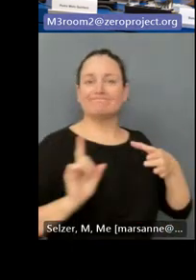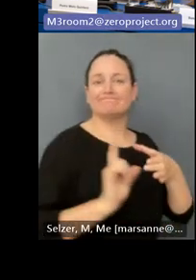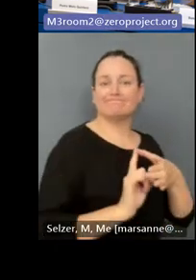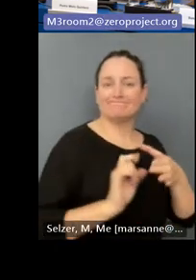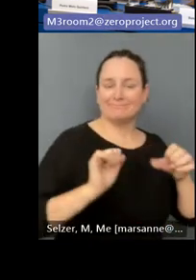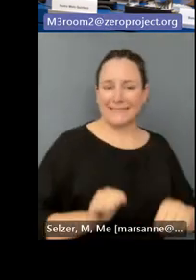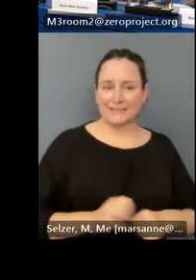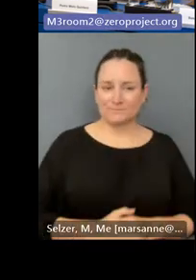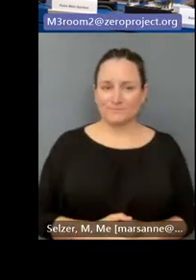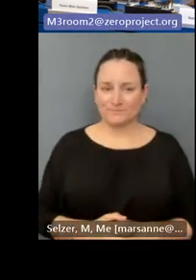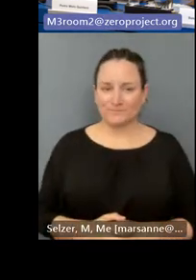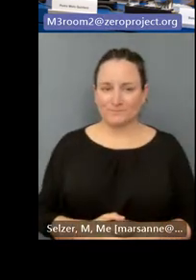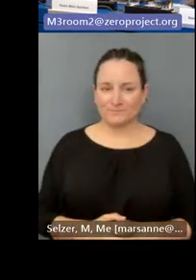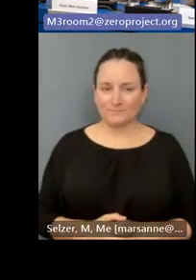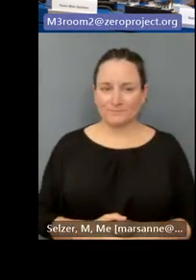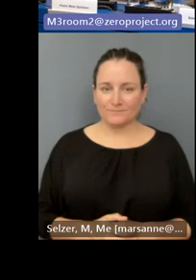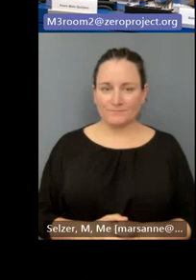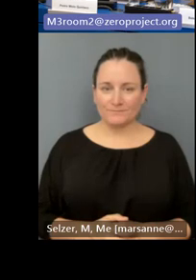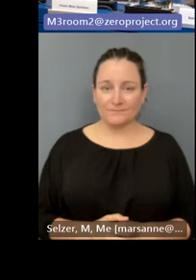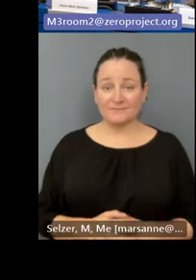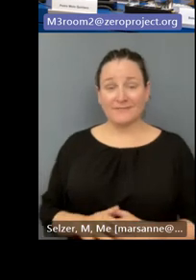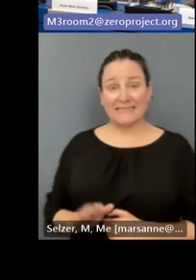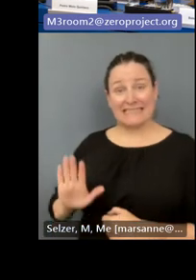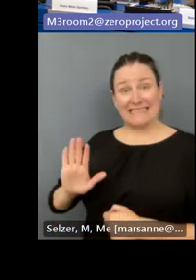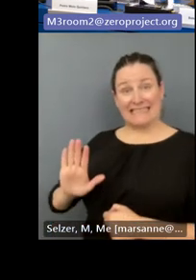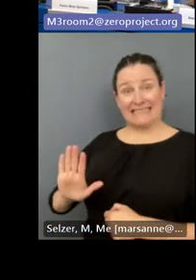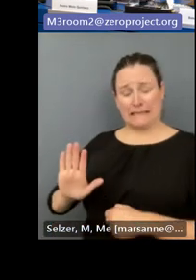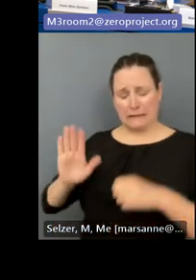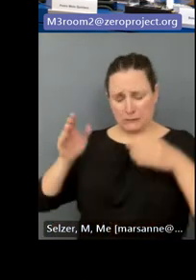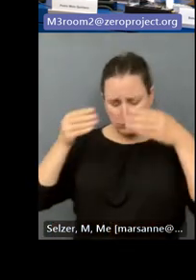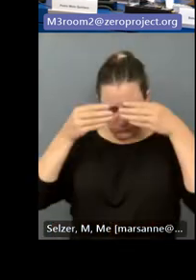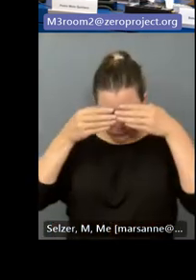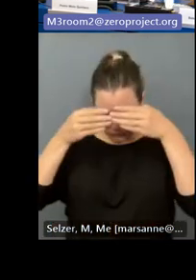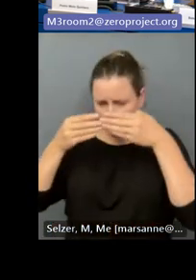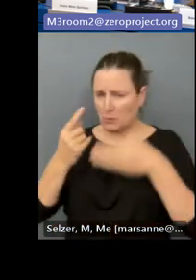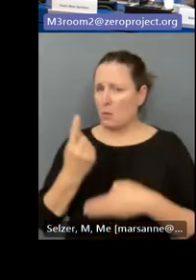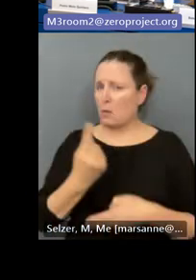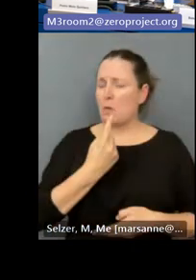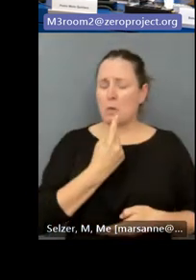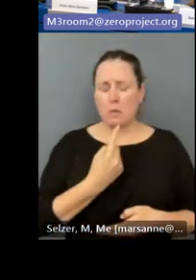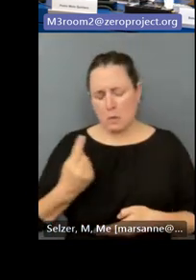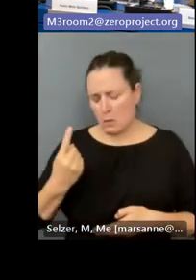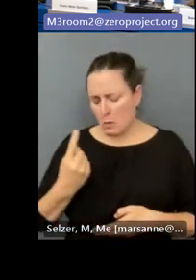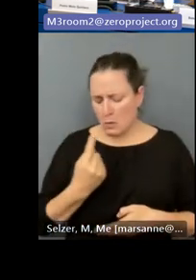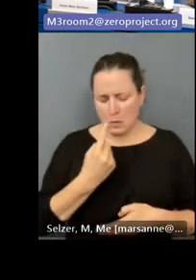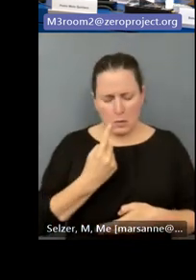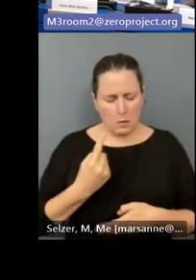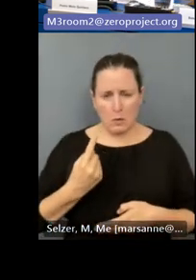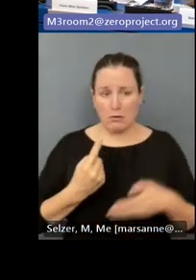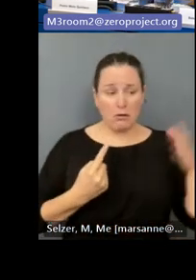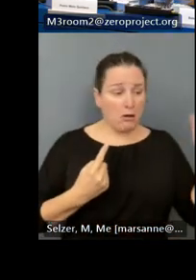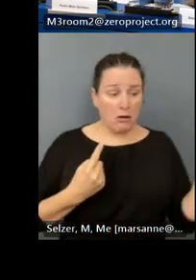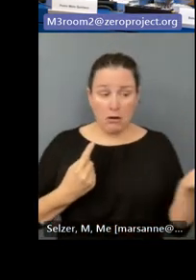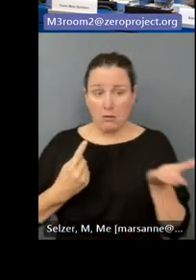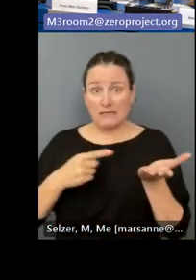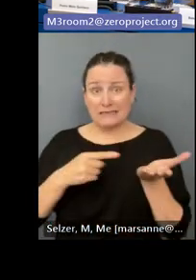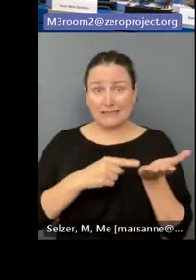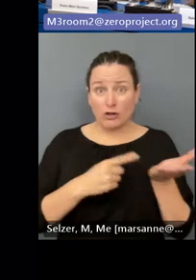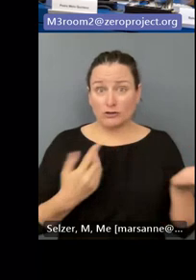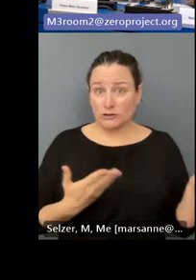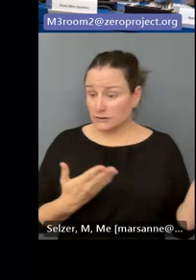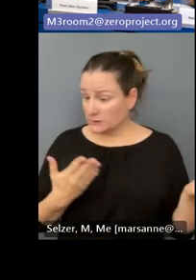We saw how his world went from being an environment where he was ignored